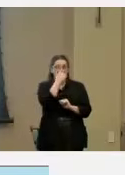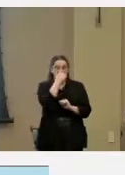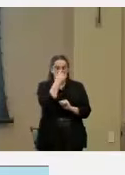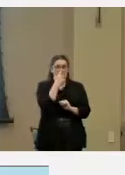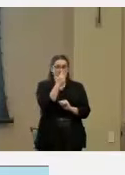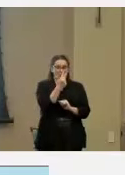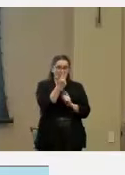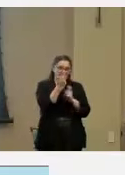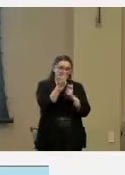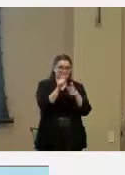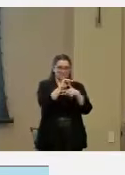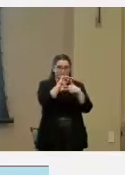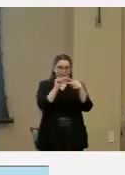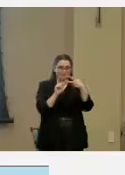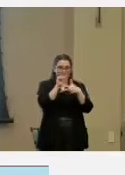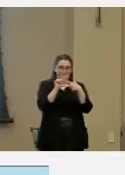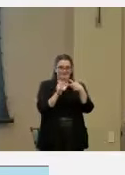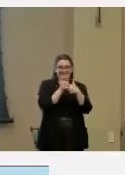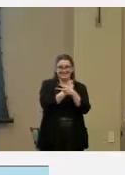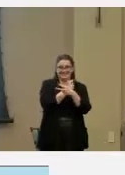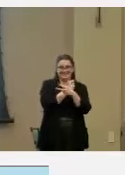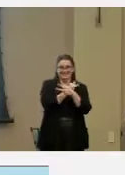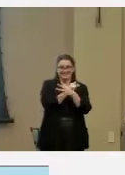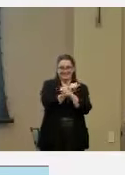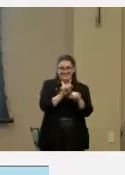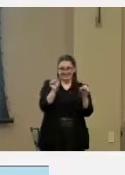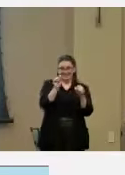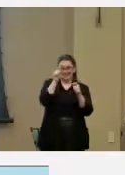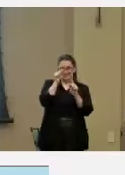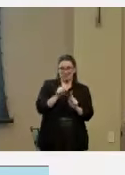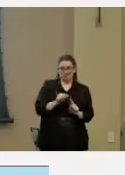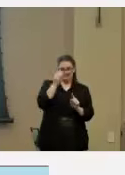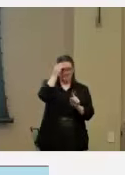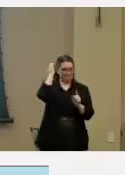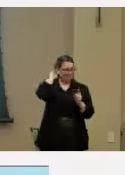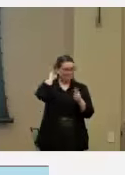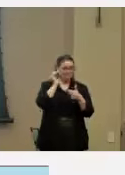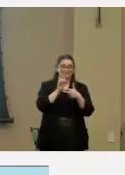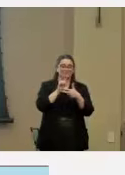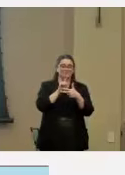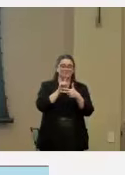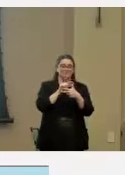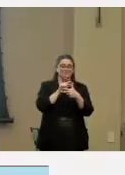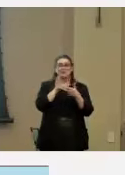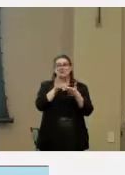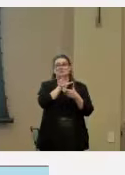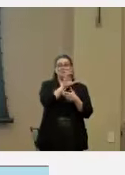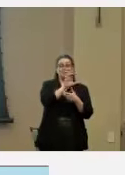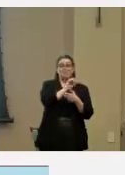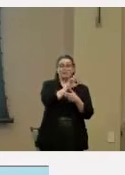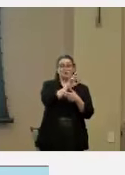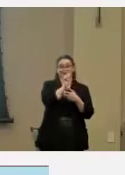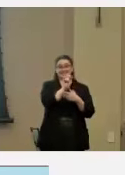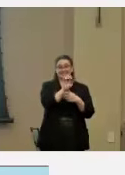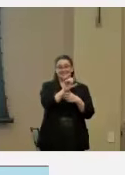major factors or safety points to consider with CAR T cells, cell therapy as opposed to monoclonal